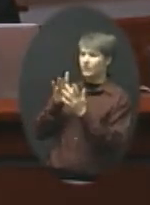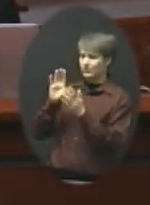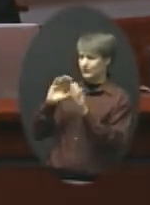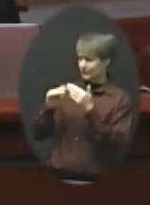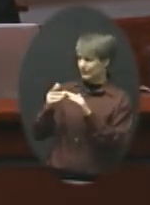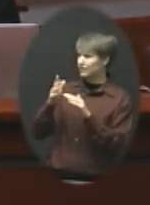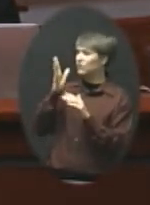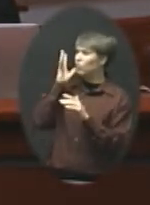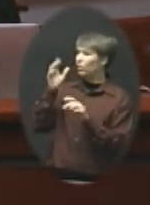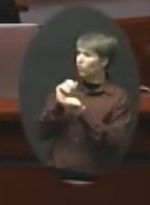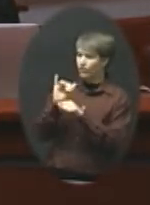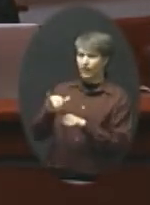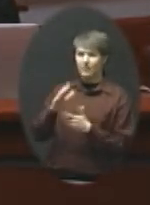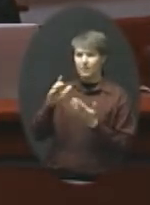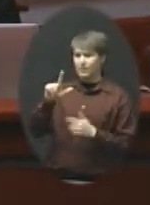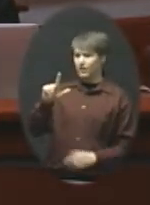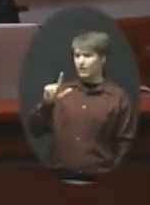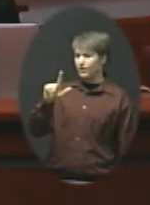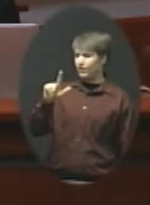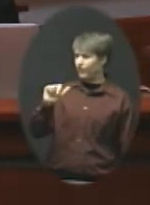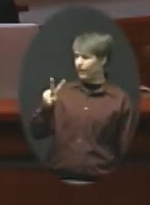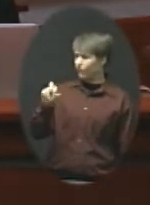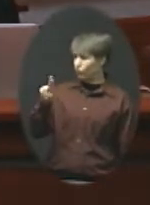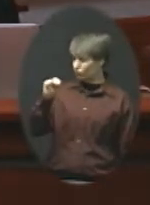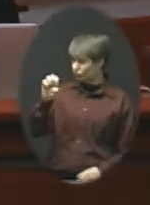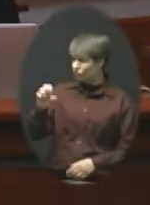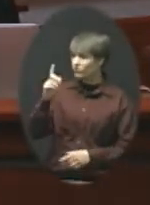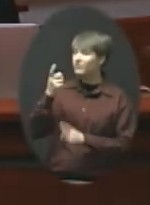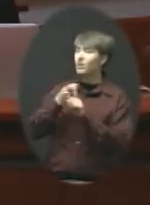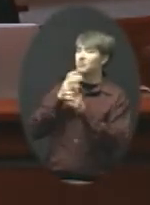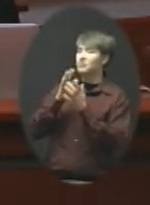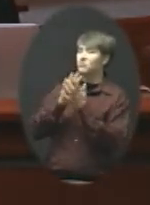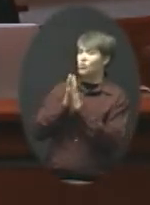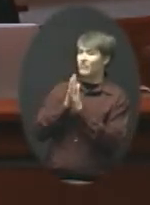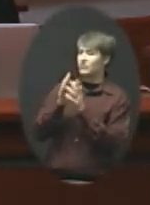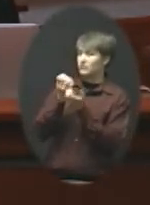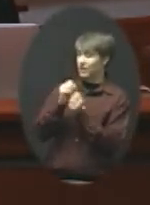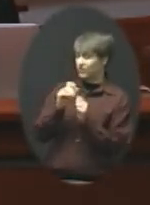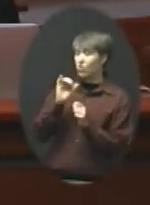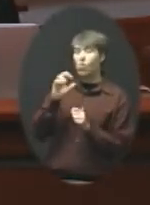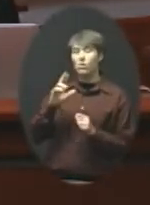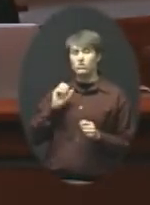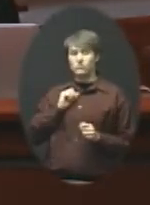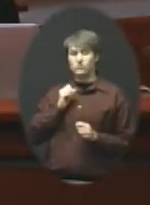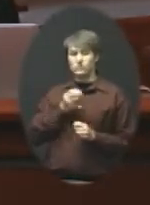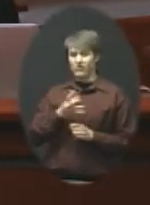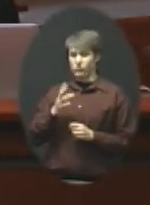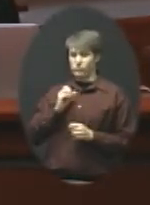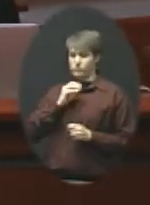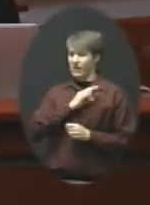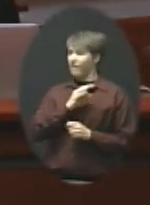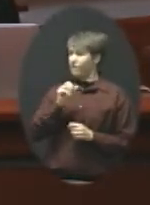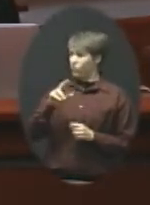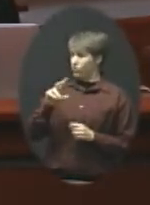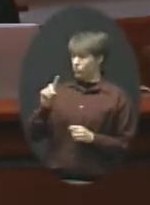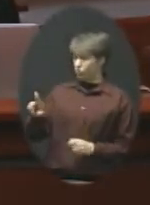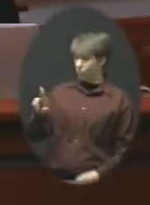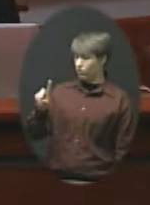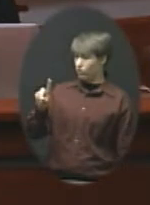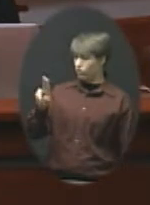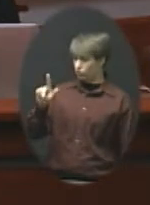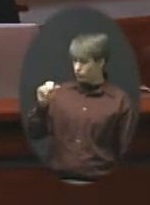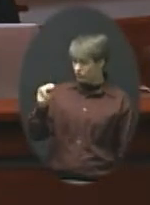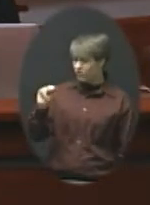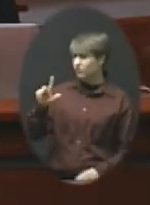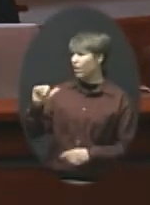that, whether that be Laverne from a traffic and safety or several staff members, Dr. Dugan or others. But we definitely will be